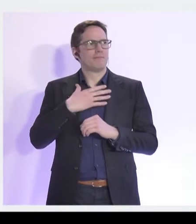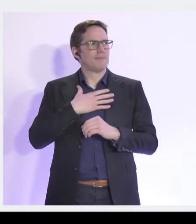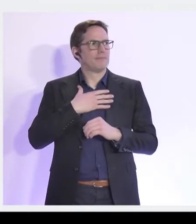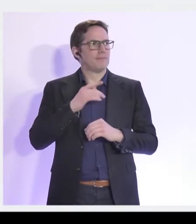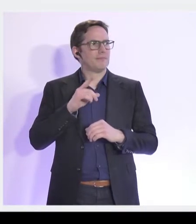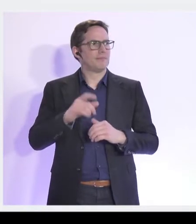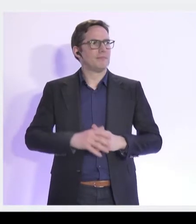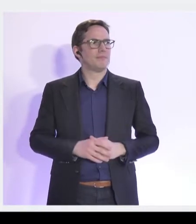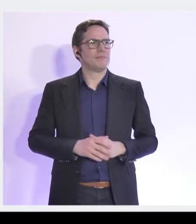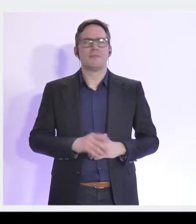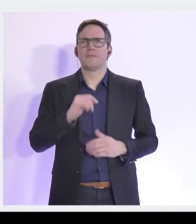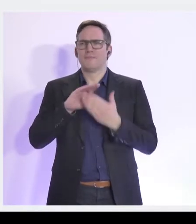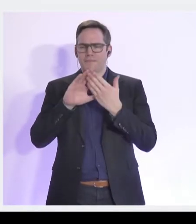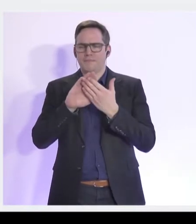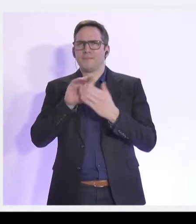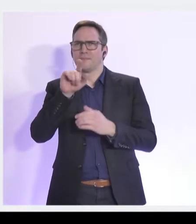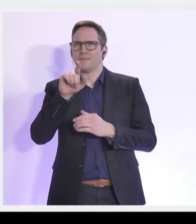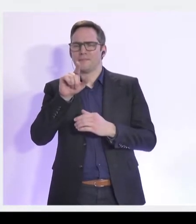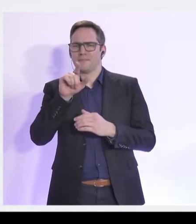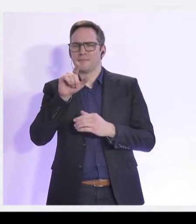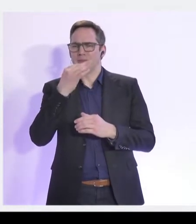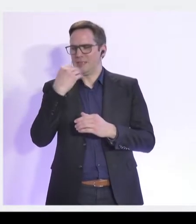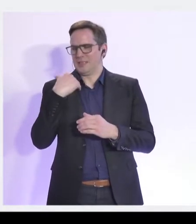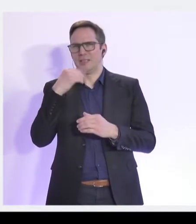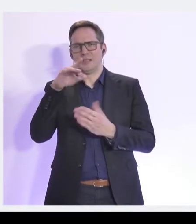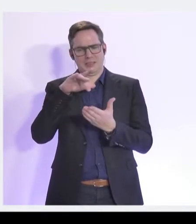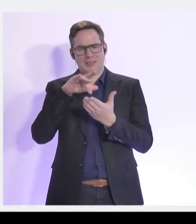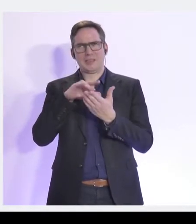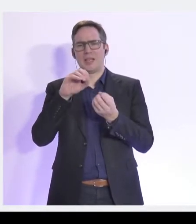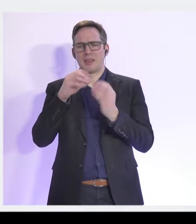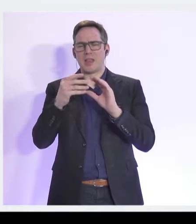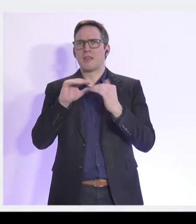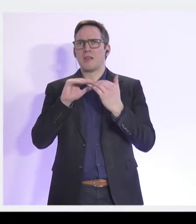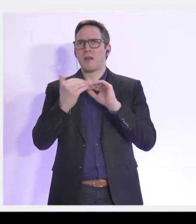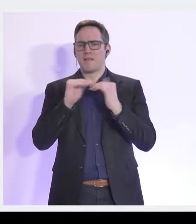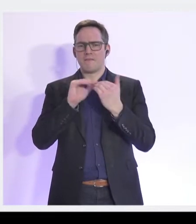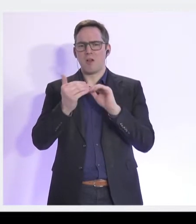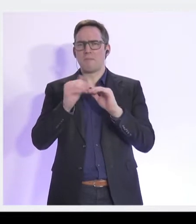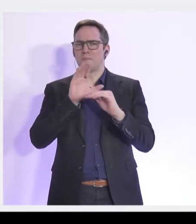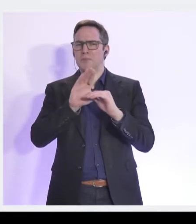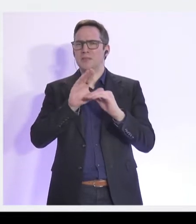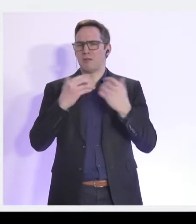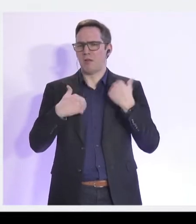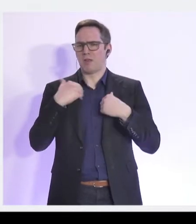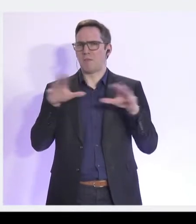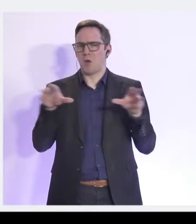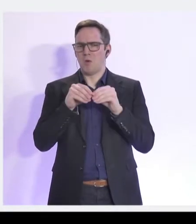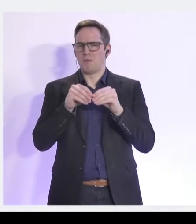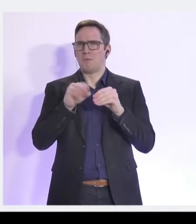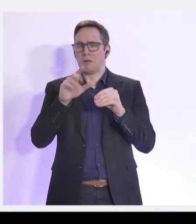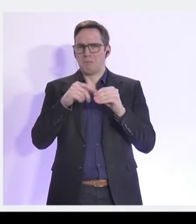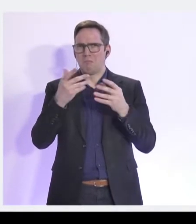With a microphone, please. So you talked about a new platform for disabled people. How will this